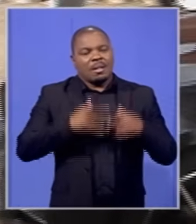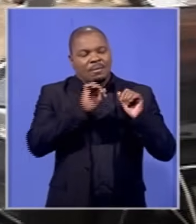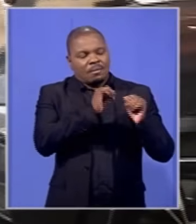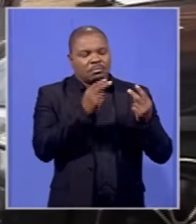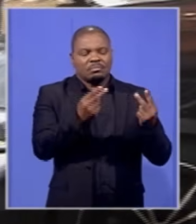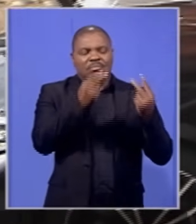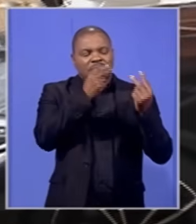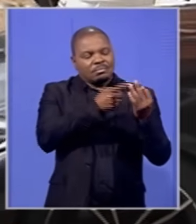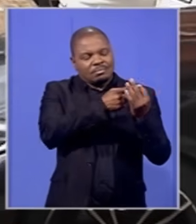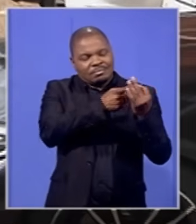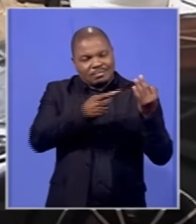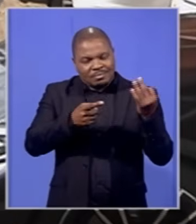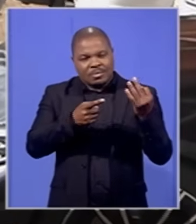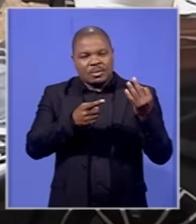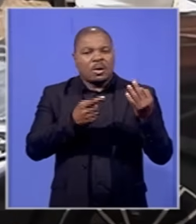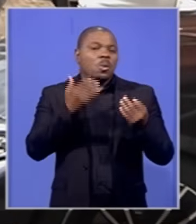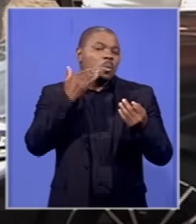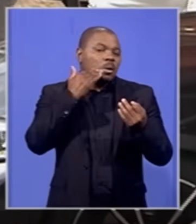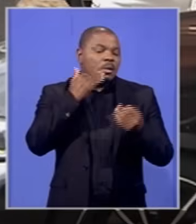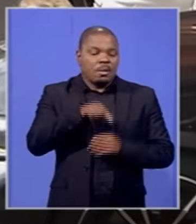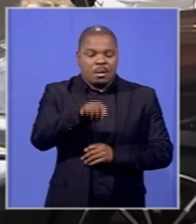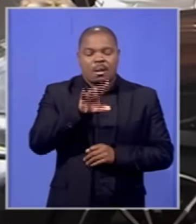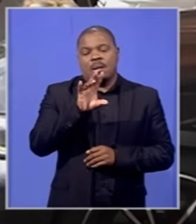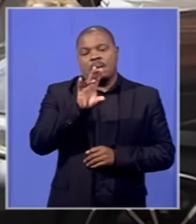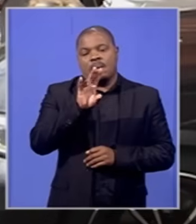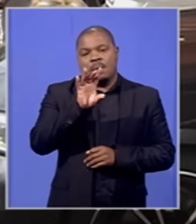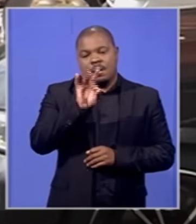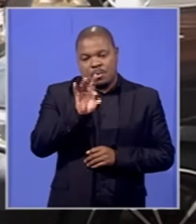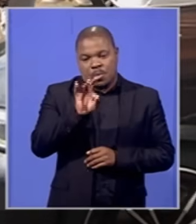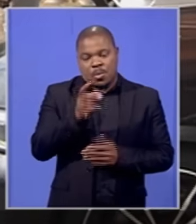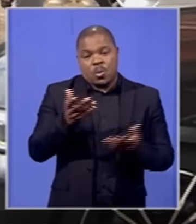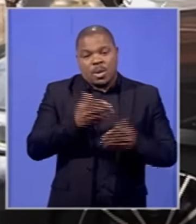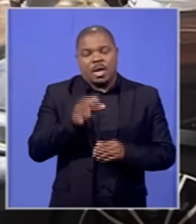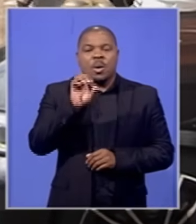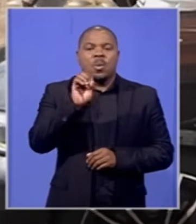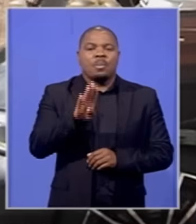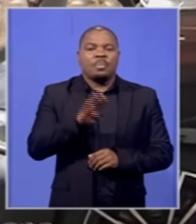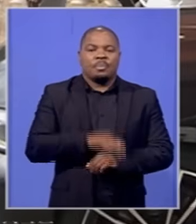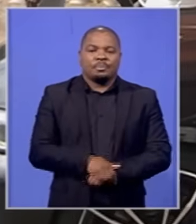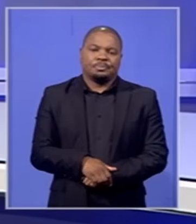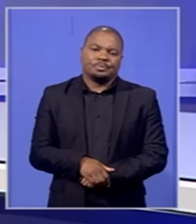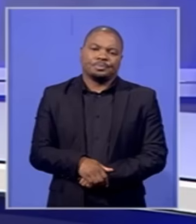go gopola bo constable bano ka la bobedi kwa Bloemfontein.